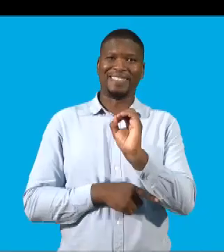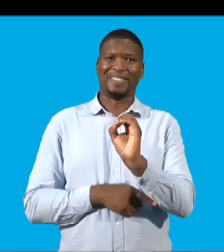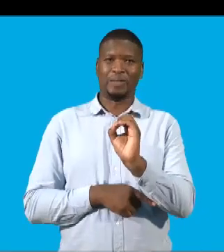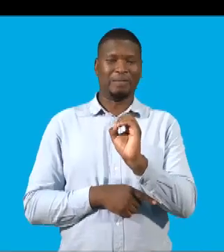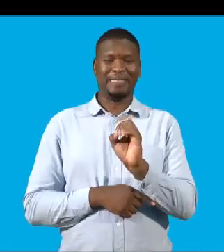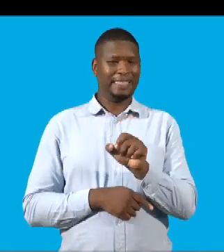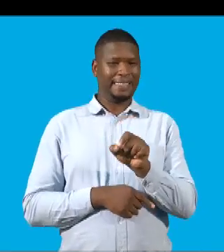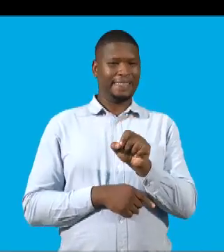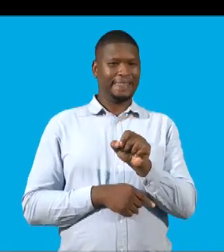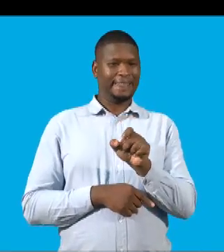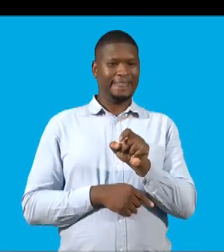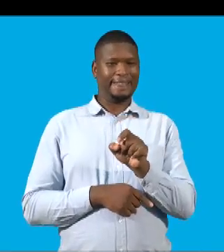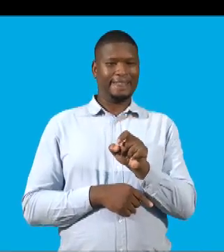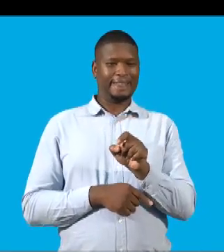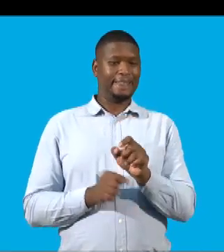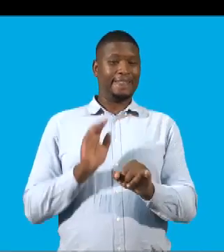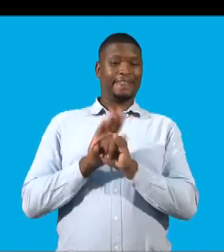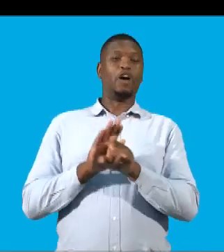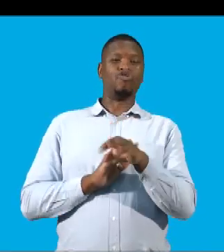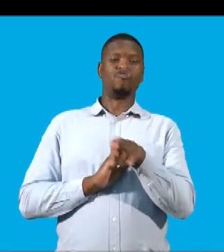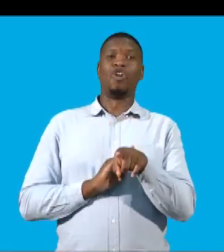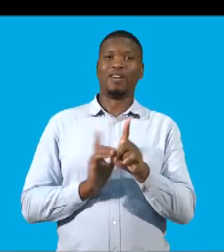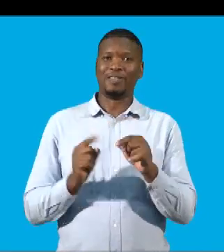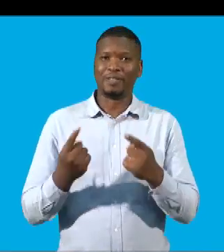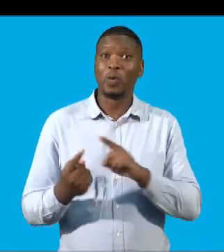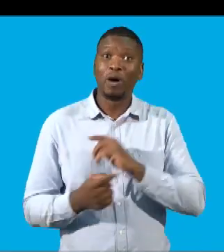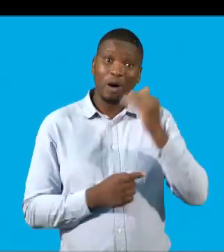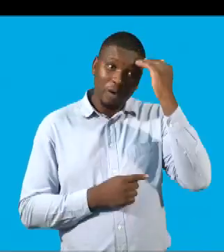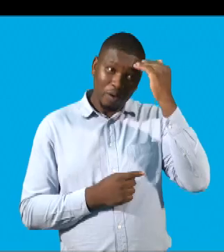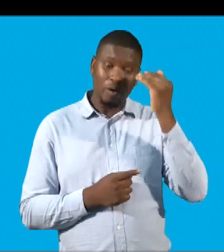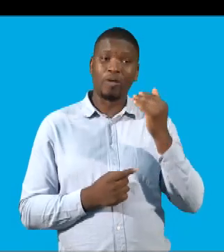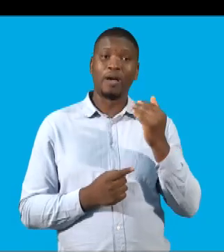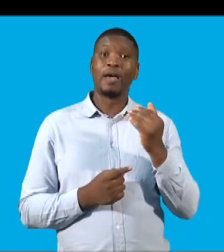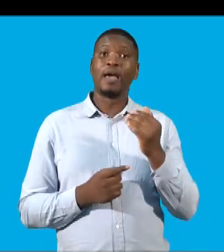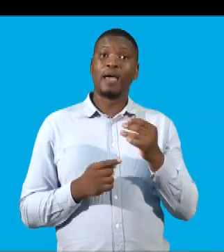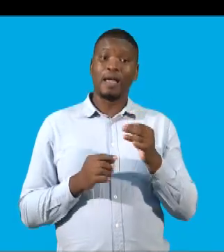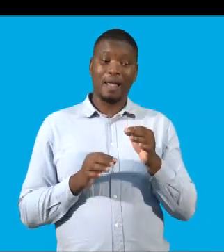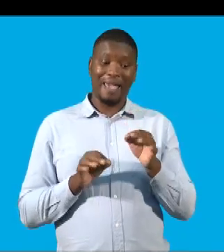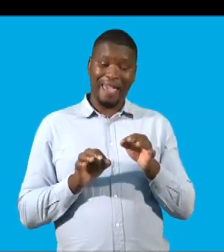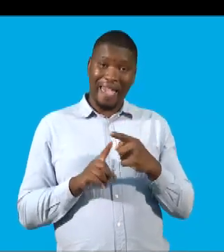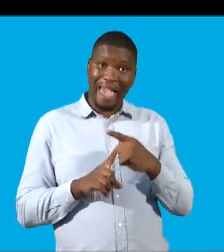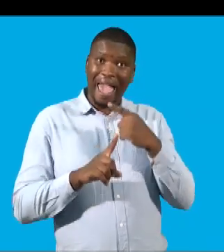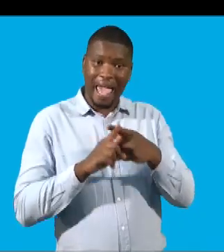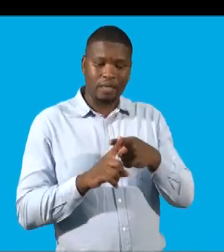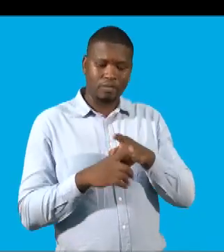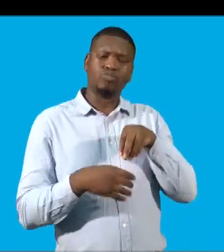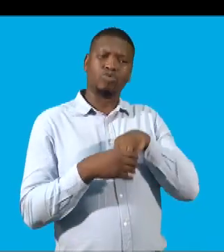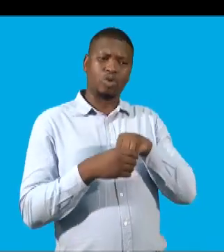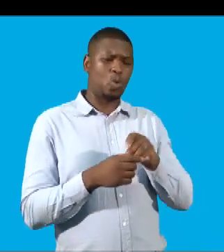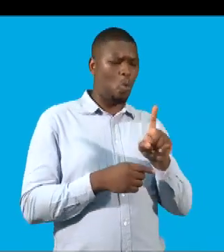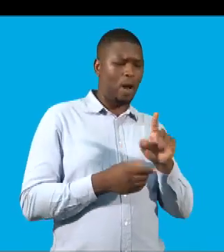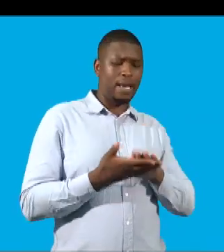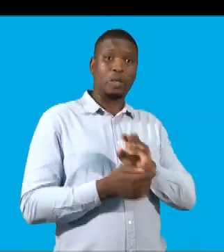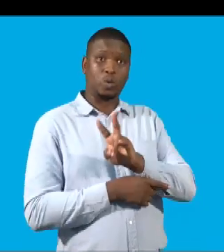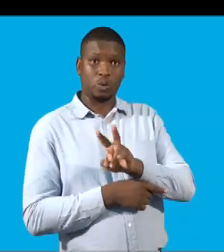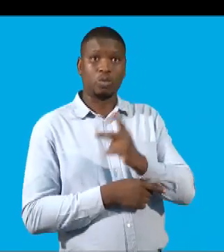something that's like an extra thought that you have to put into it, because we know that the value of x is going to be between 1 and 2, and we know